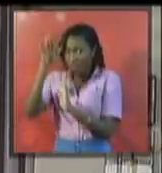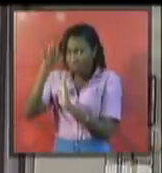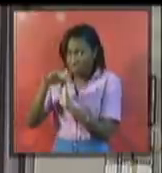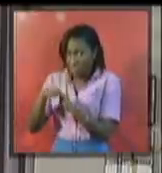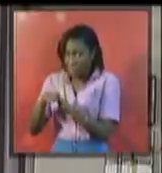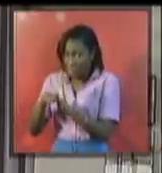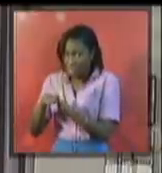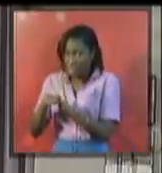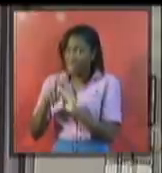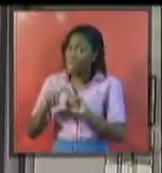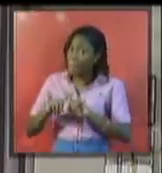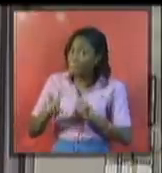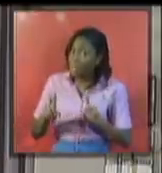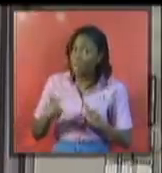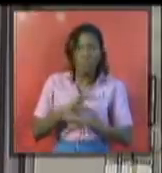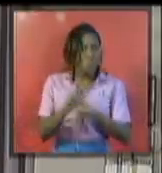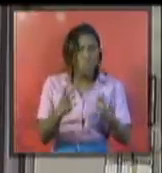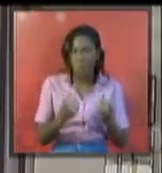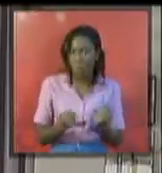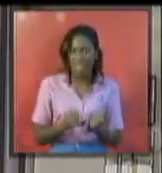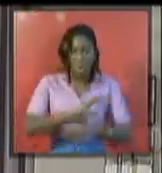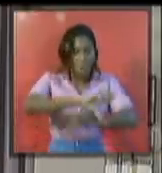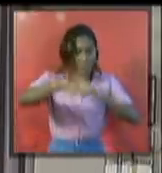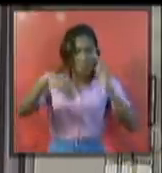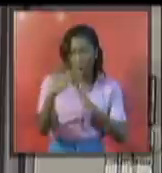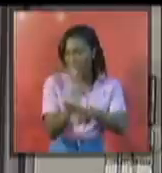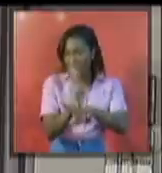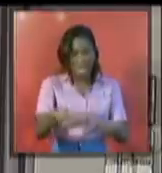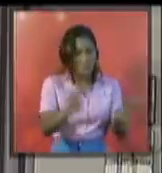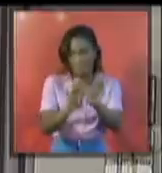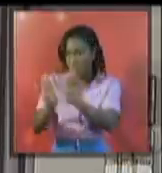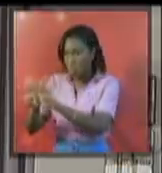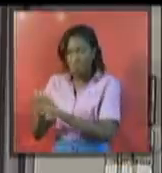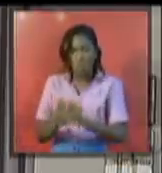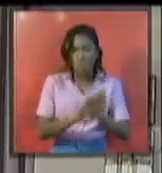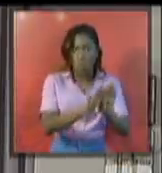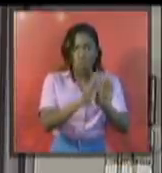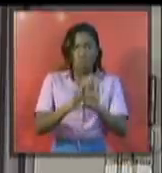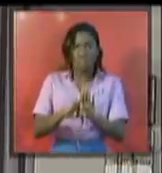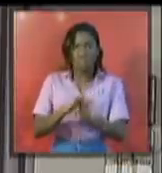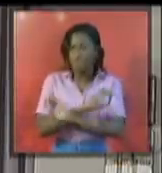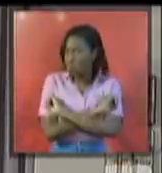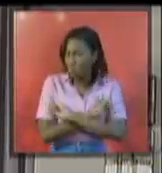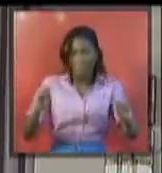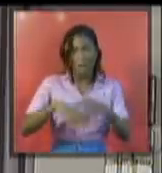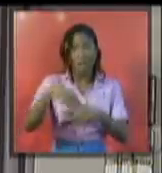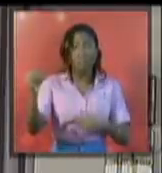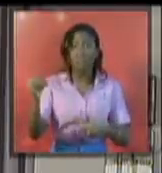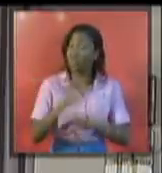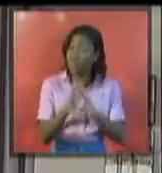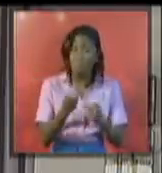without a harsh lockdown again, where only essential services were open, we